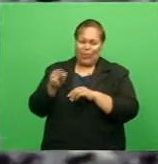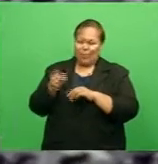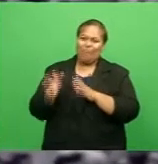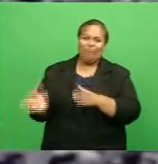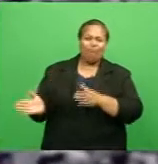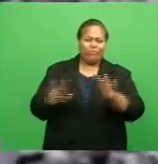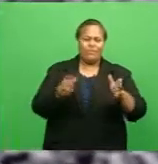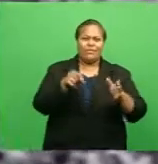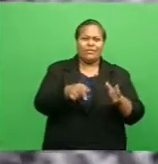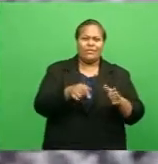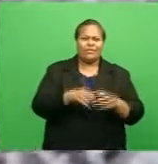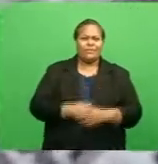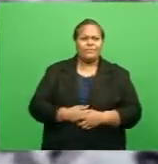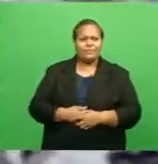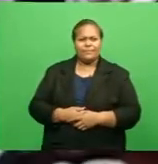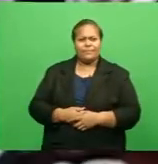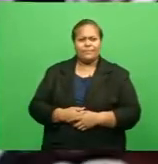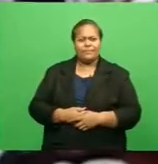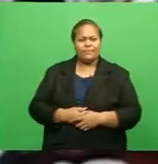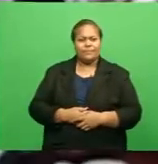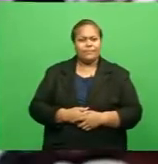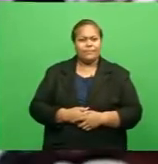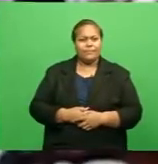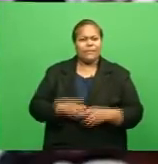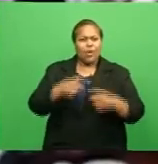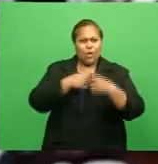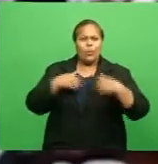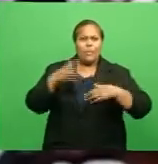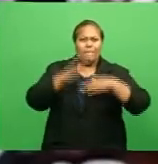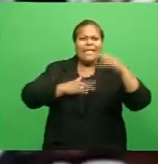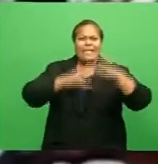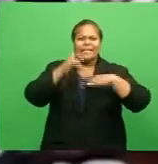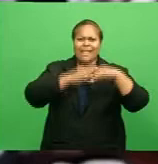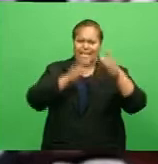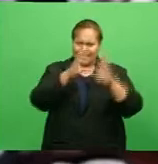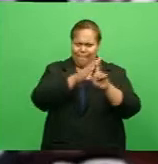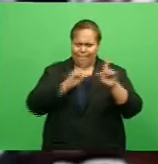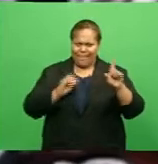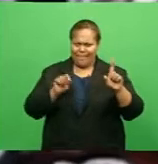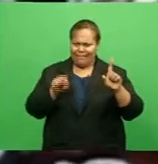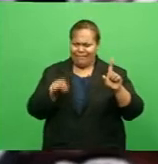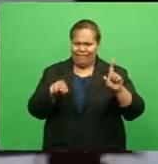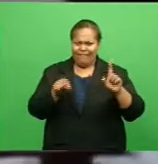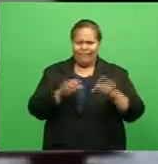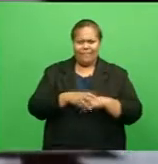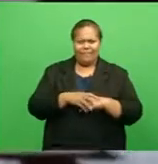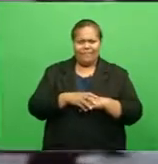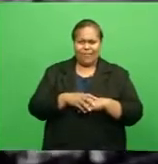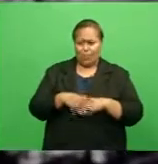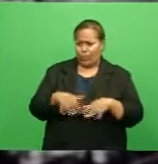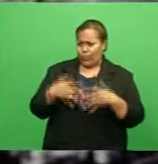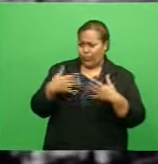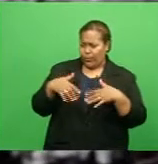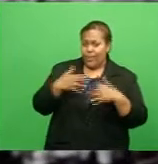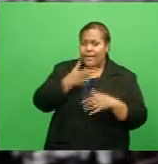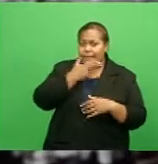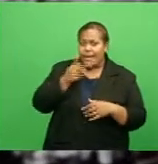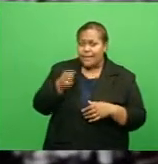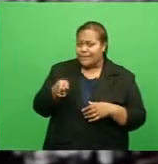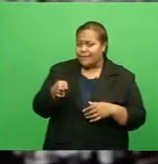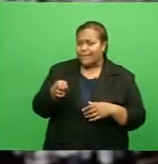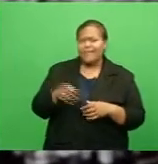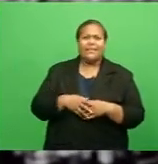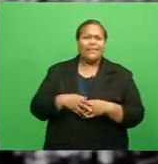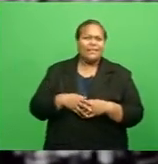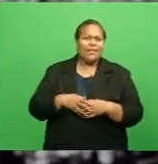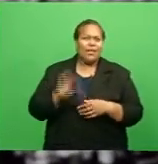it flew across the Pacific. And so we built this replica, and it looked great. It kind of